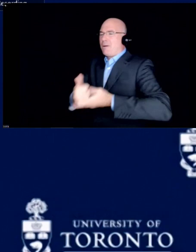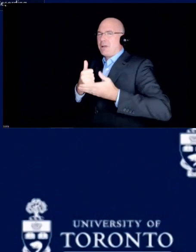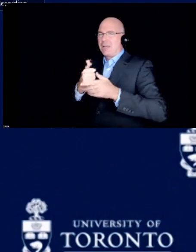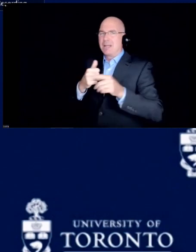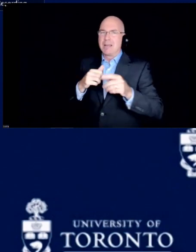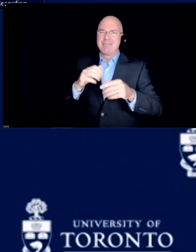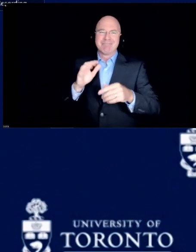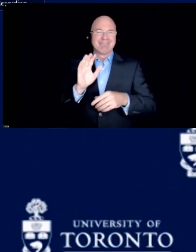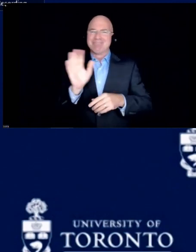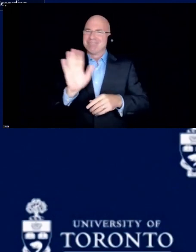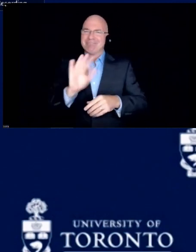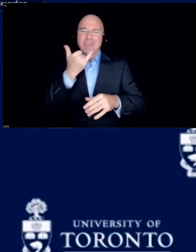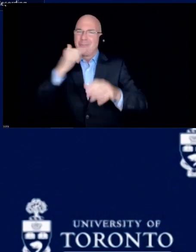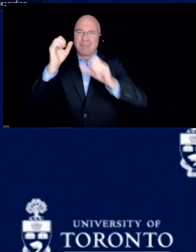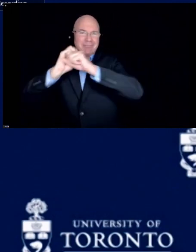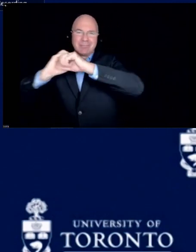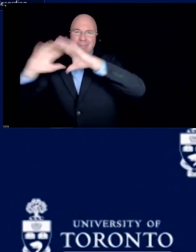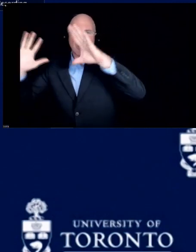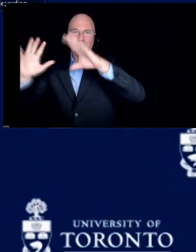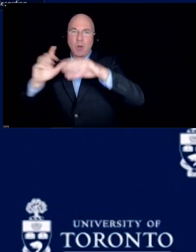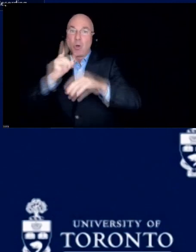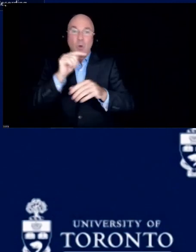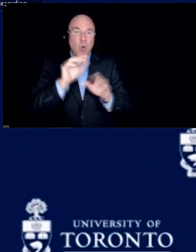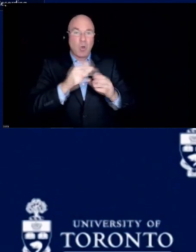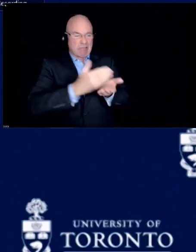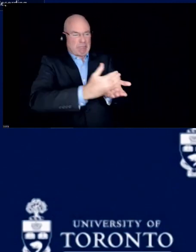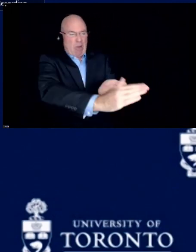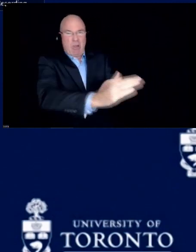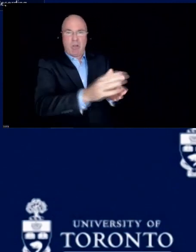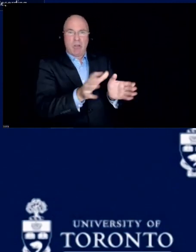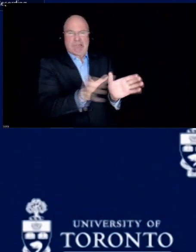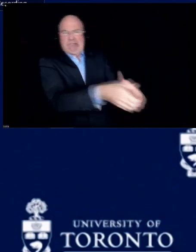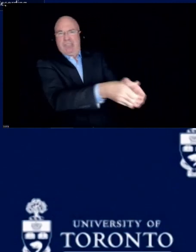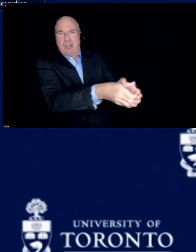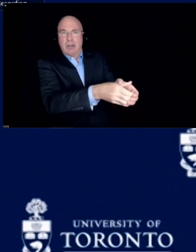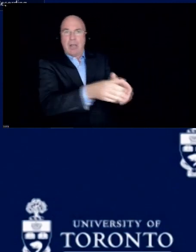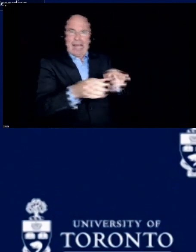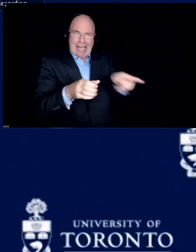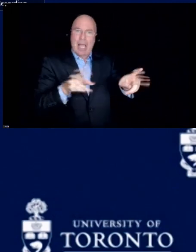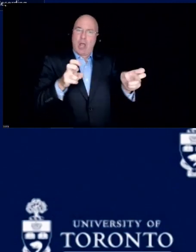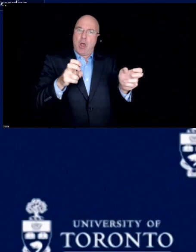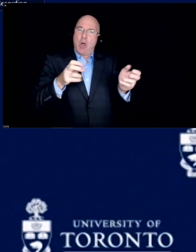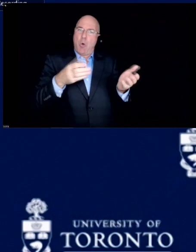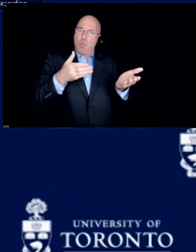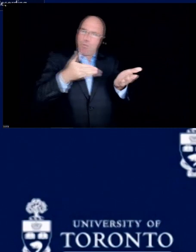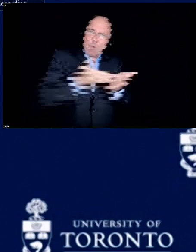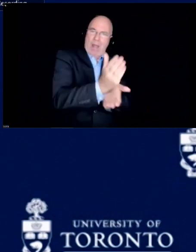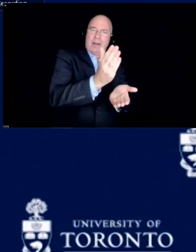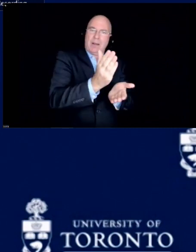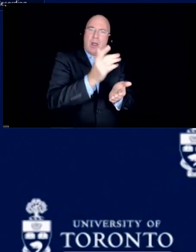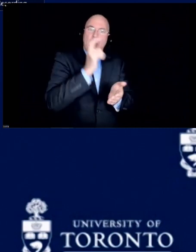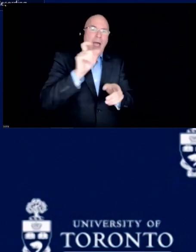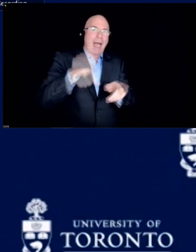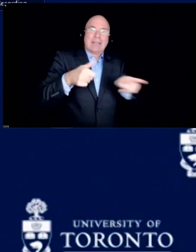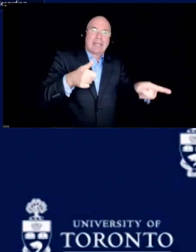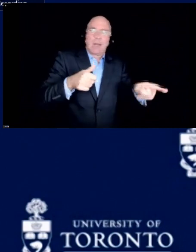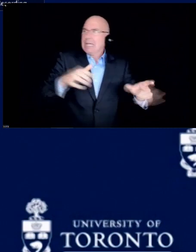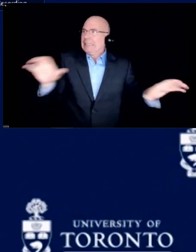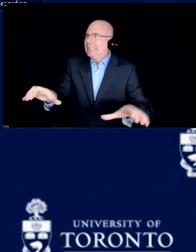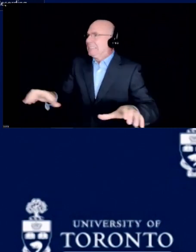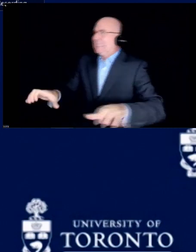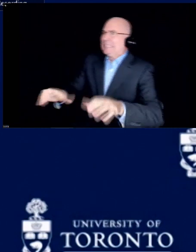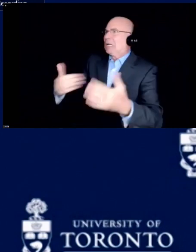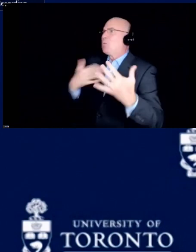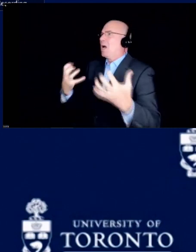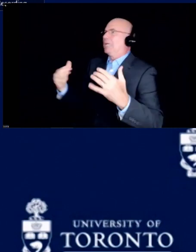Those on the margins of our community deserve equity as a right. They should not be given the burden of seeking it, and they should not be made to